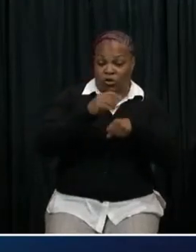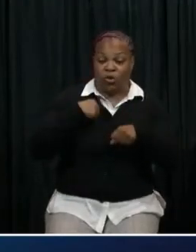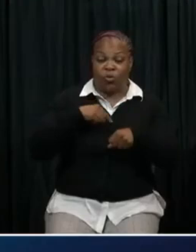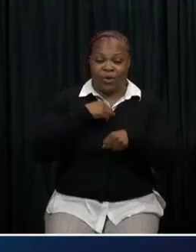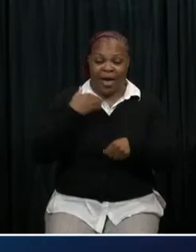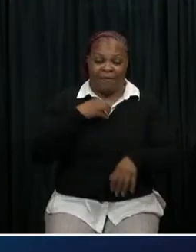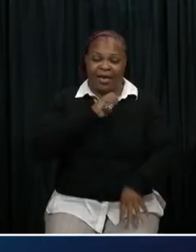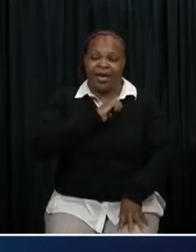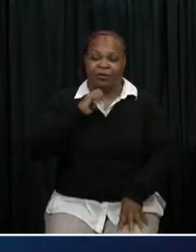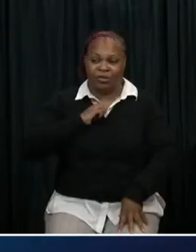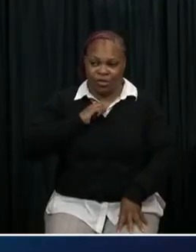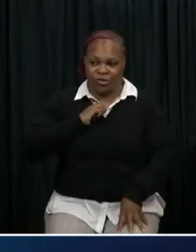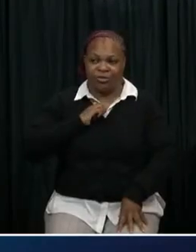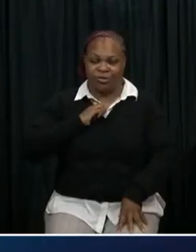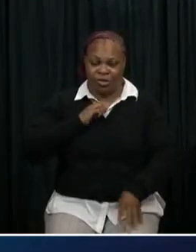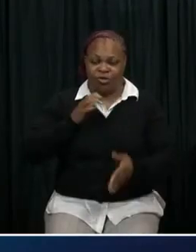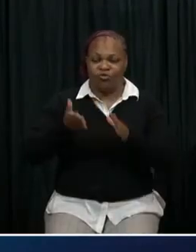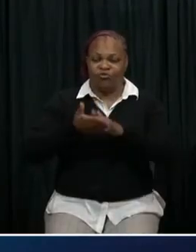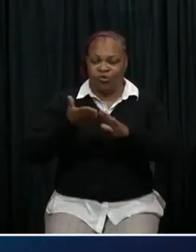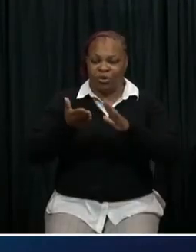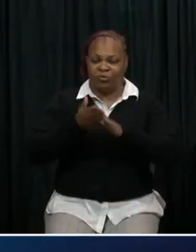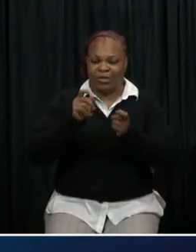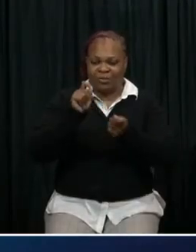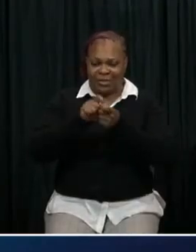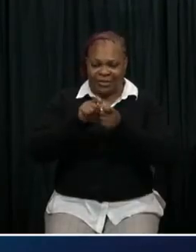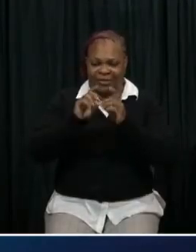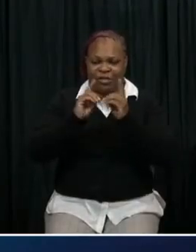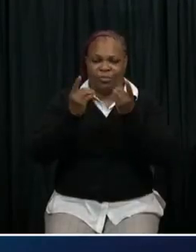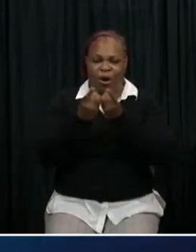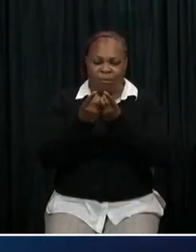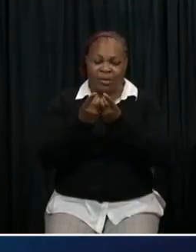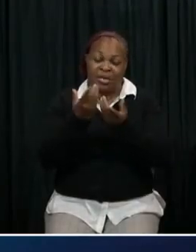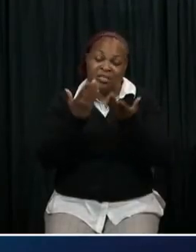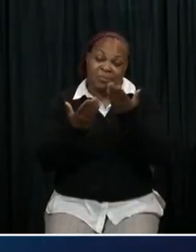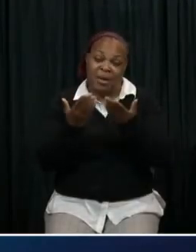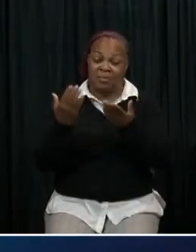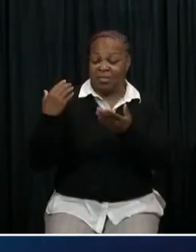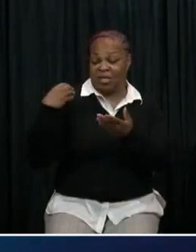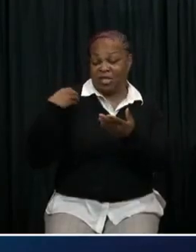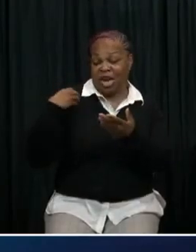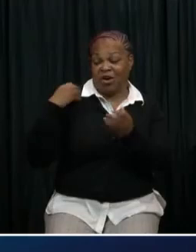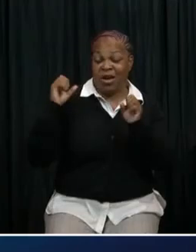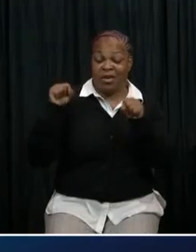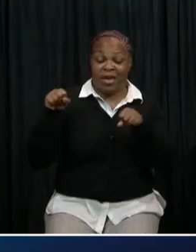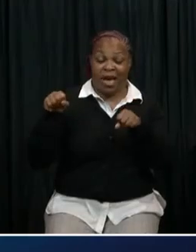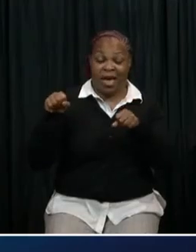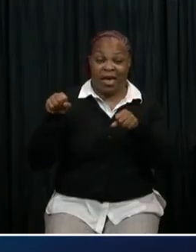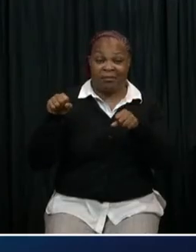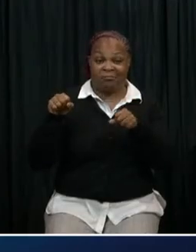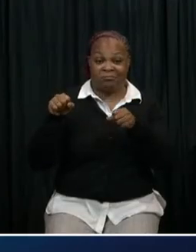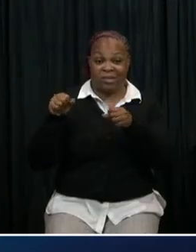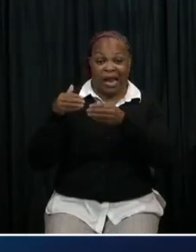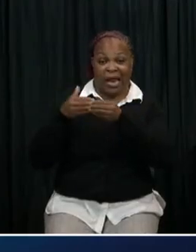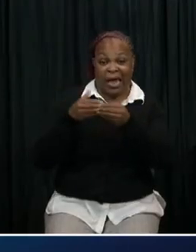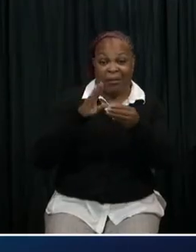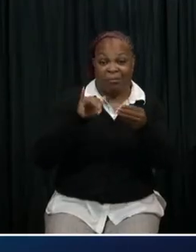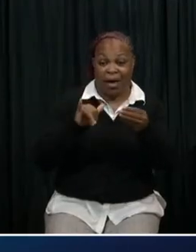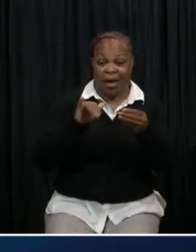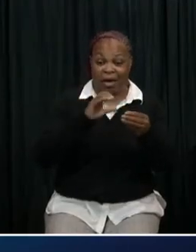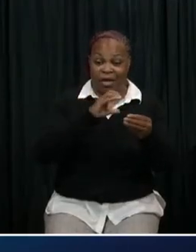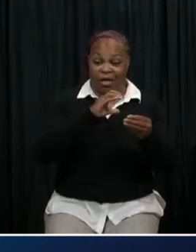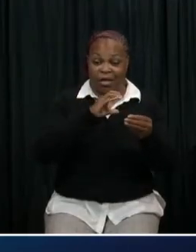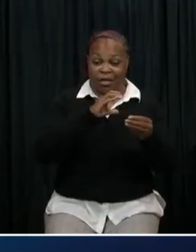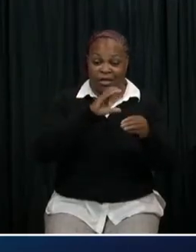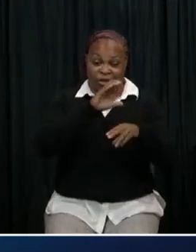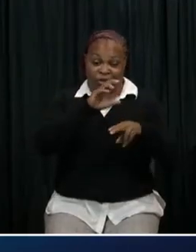of departments. So to be chaired by the elder in charge of that department or the